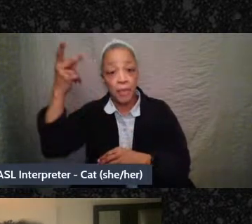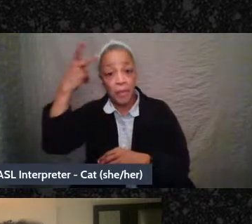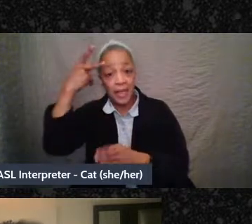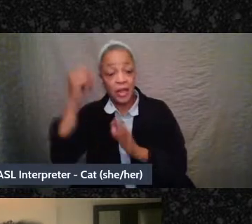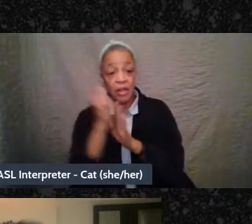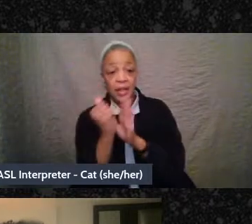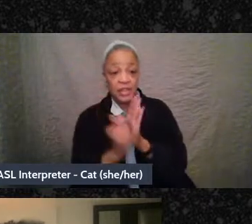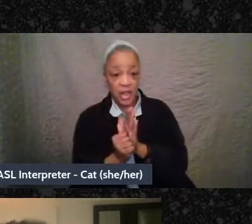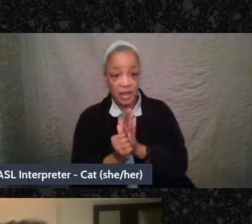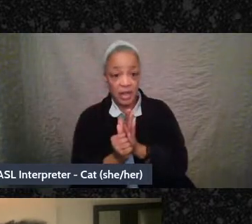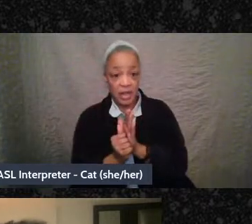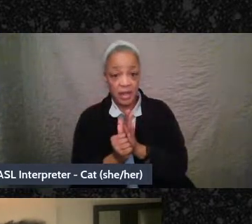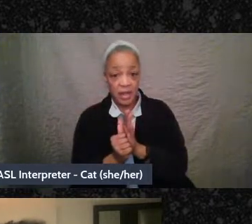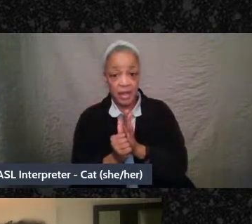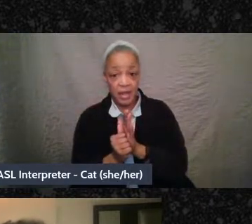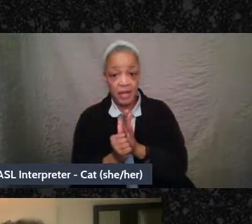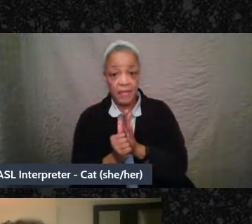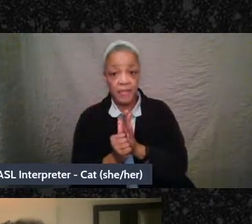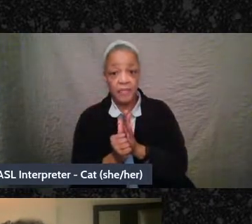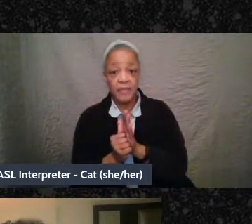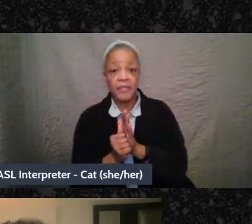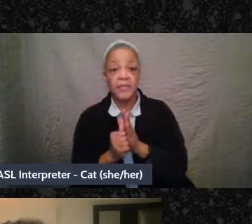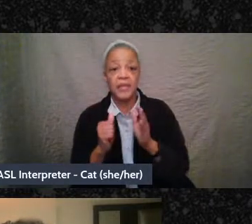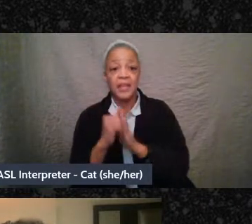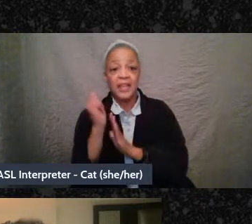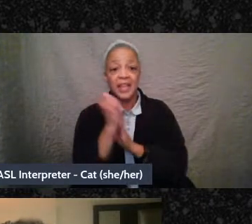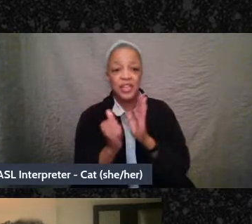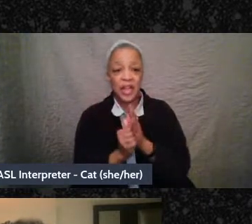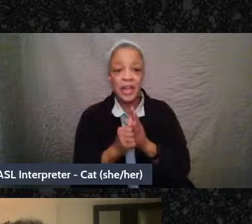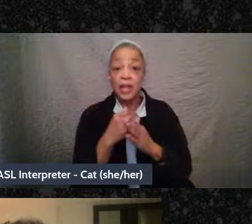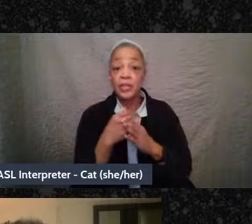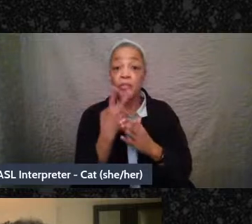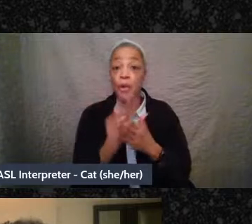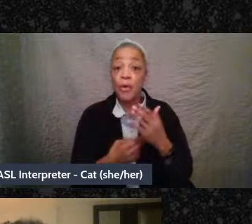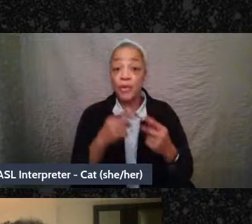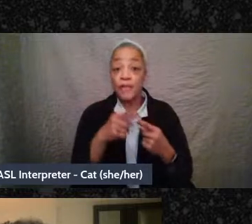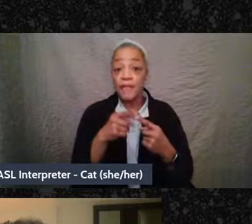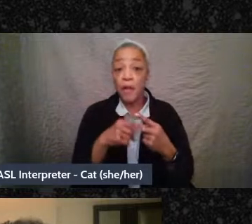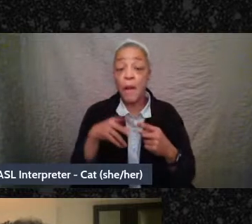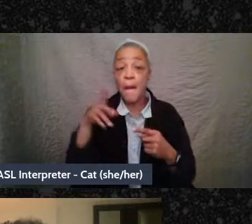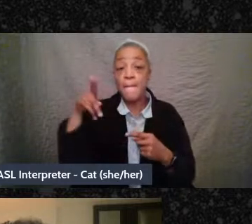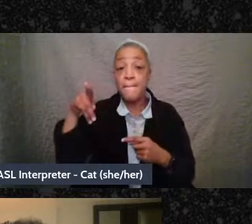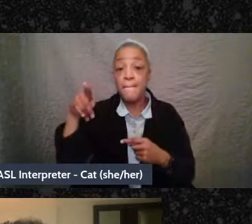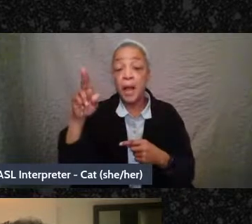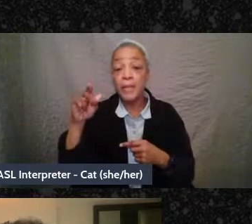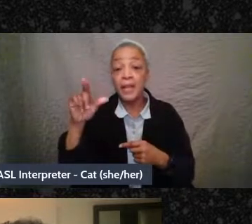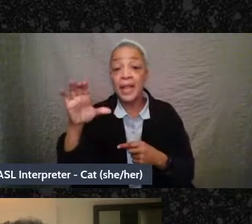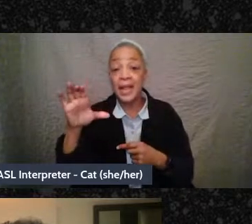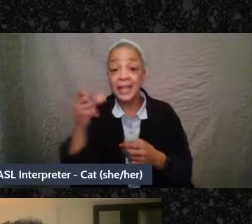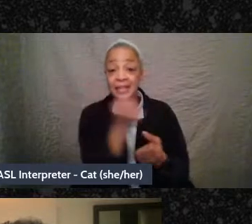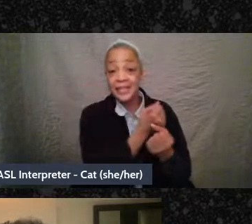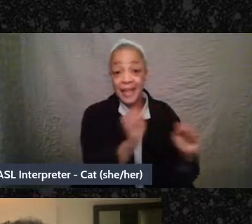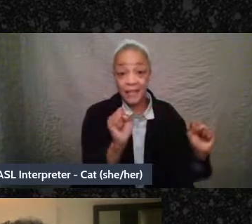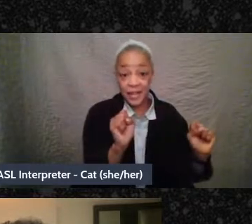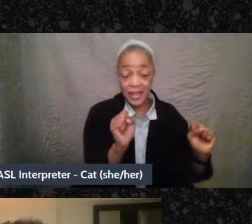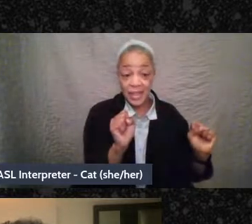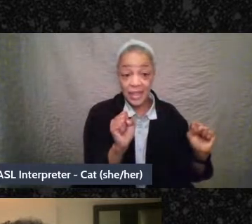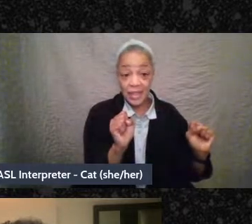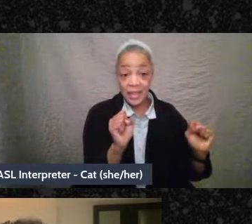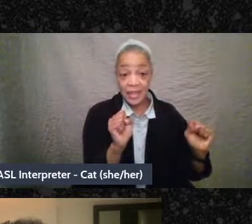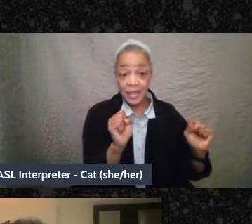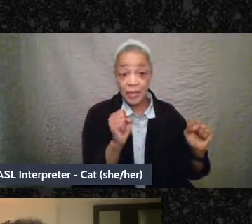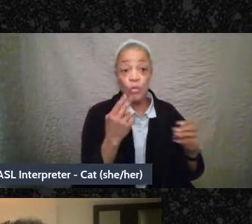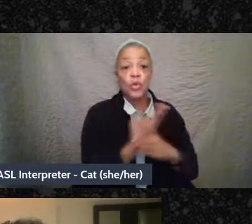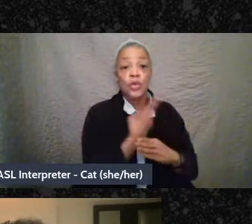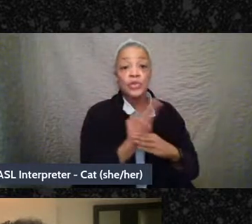drive us really quickly. And so the agenda is both to make the public safety agenda is what we're using to